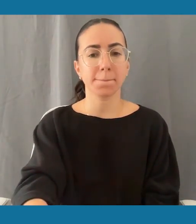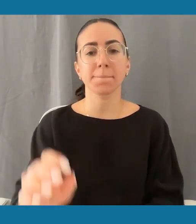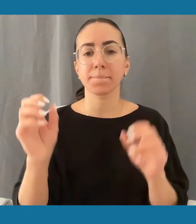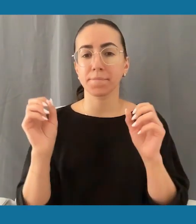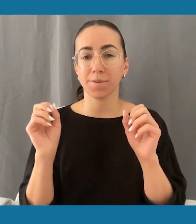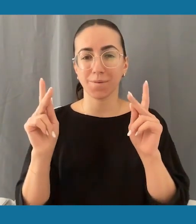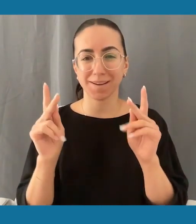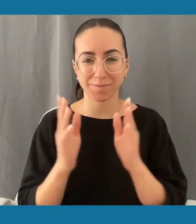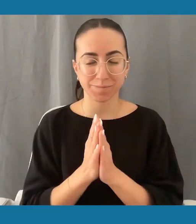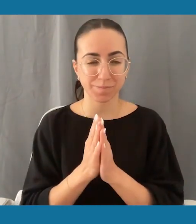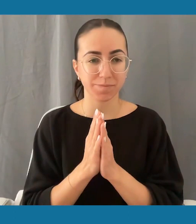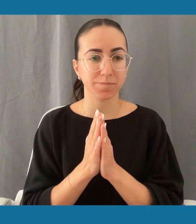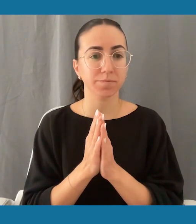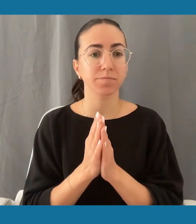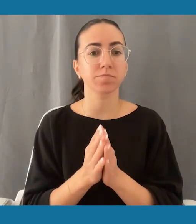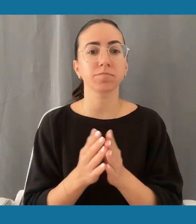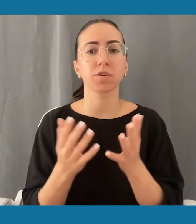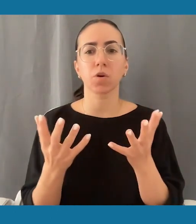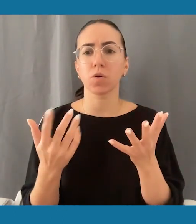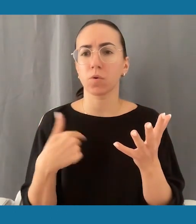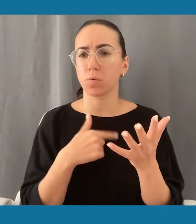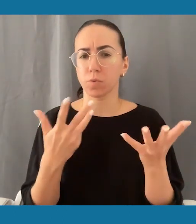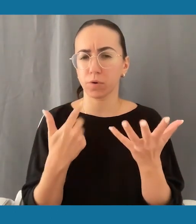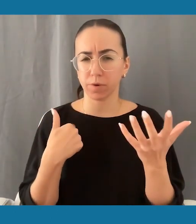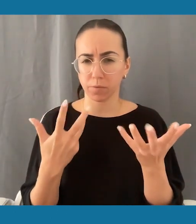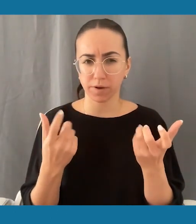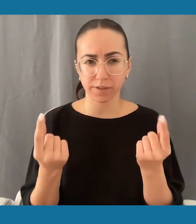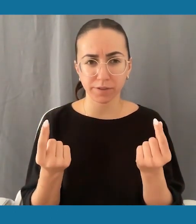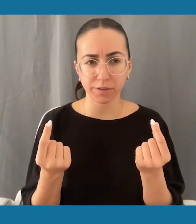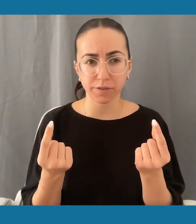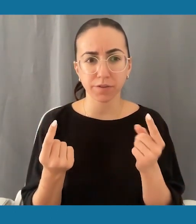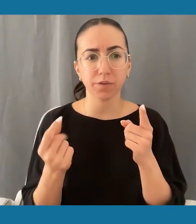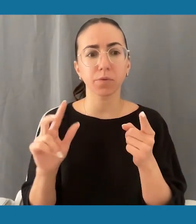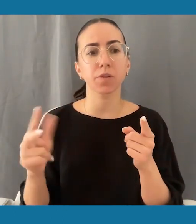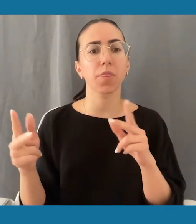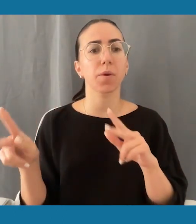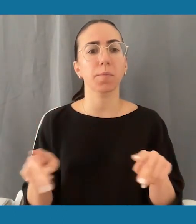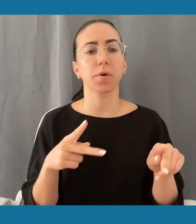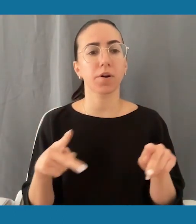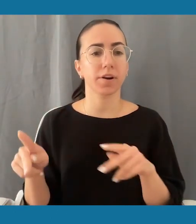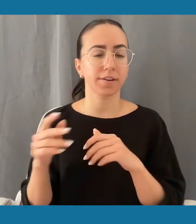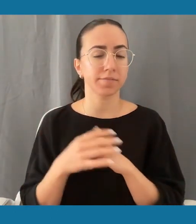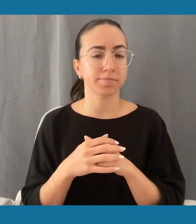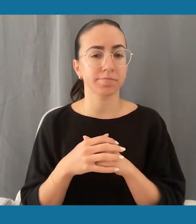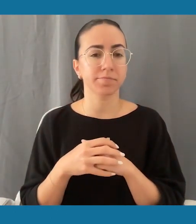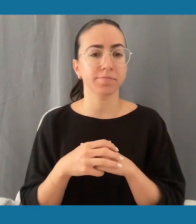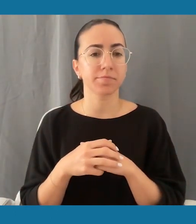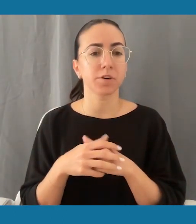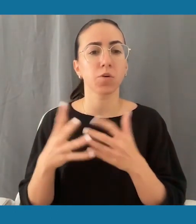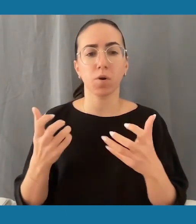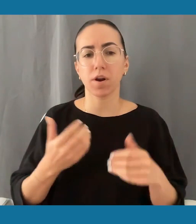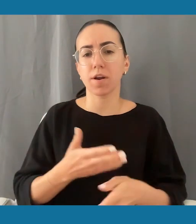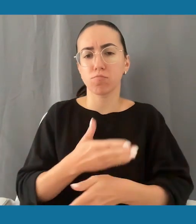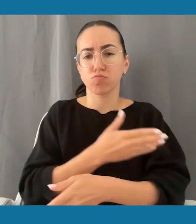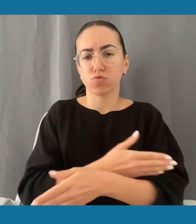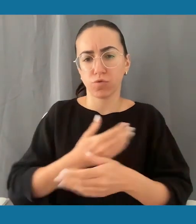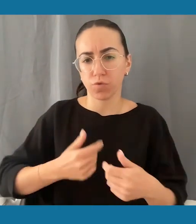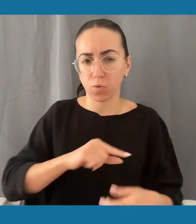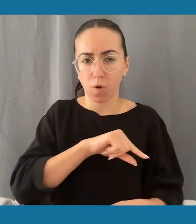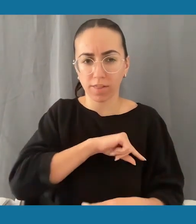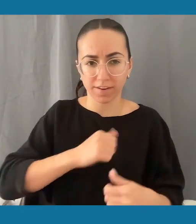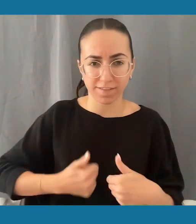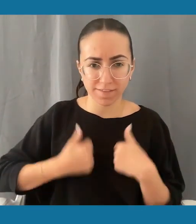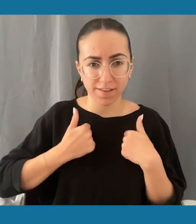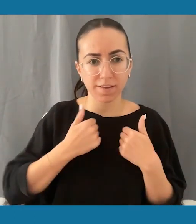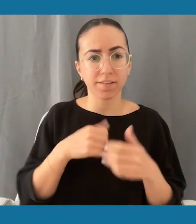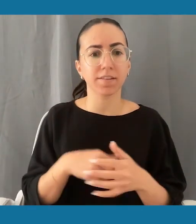Okay, so what do we want to do with our third-party trusts? We want to improve their quality of life. We want to make sure that there's